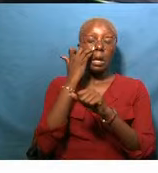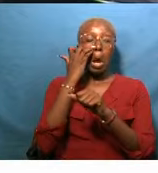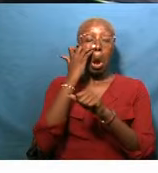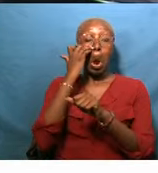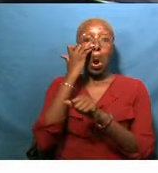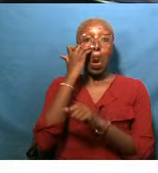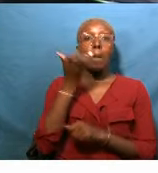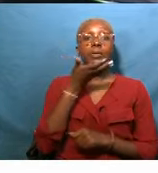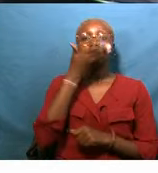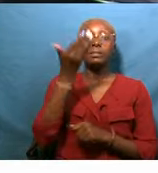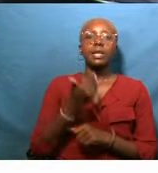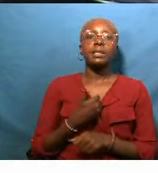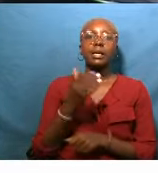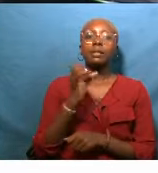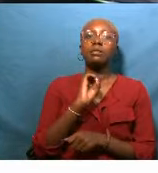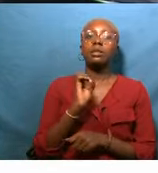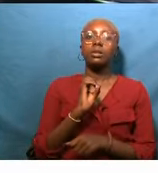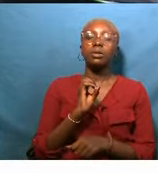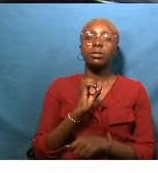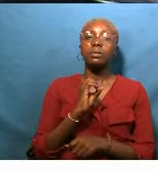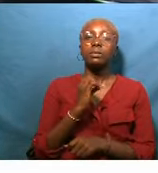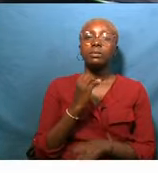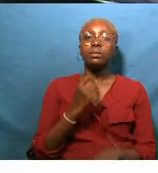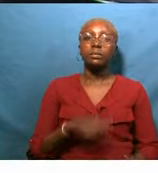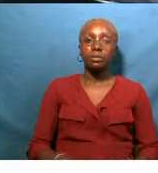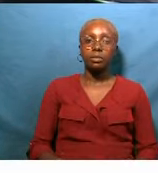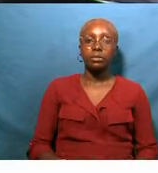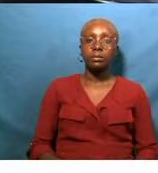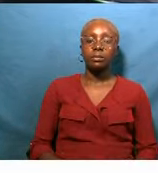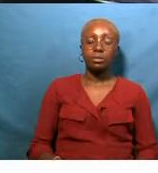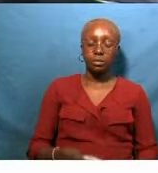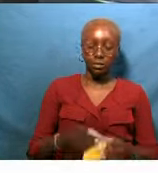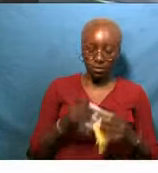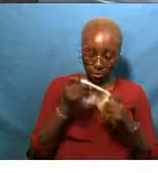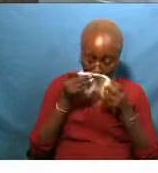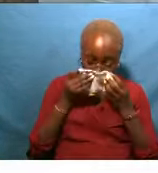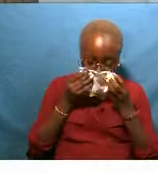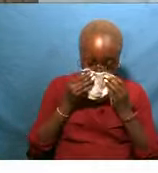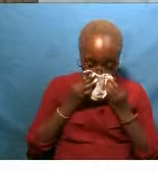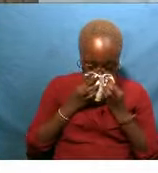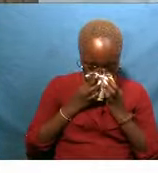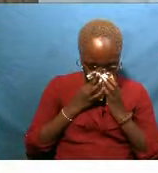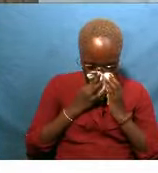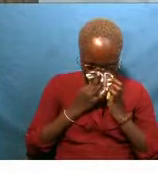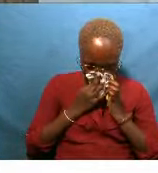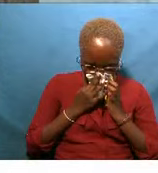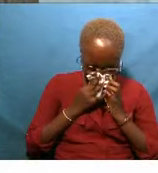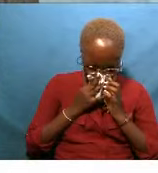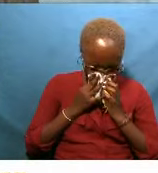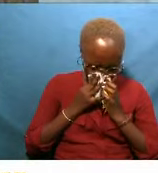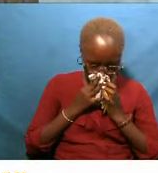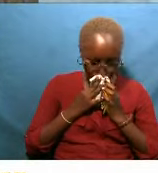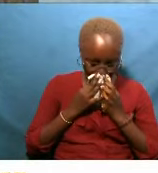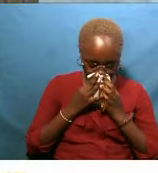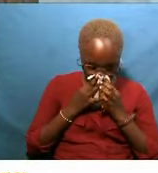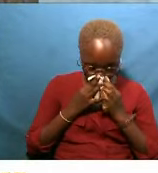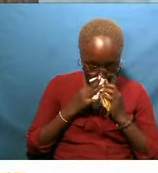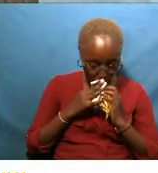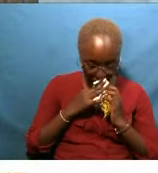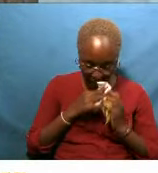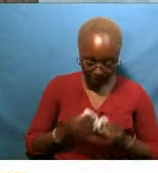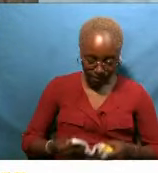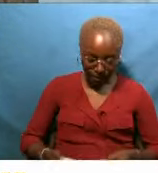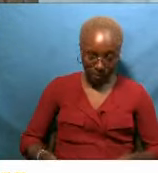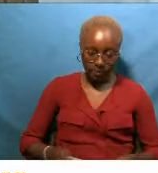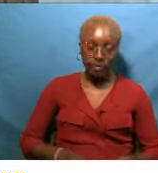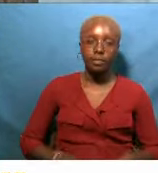daughter. He only said to her, my daughter, I have no answer now, but I will look for an answer soon. I will